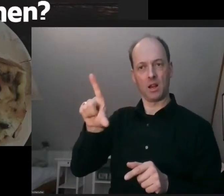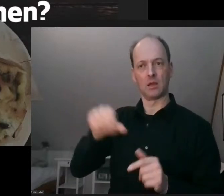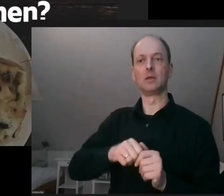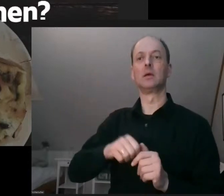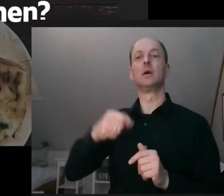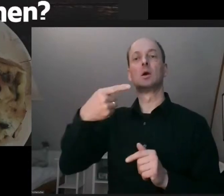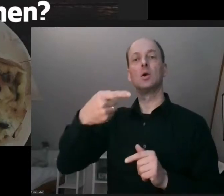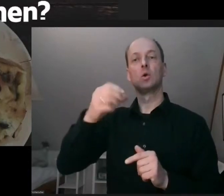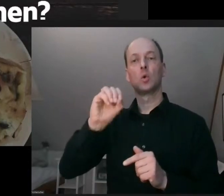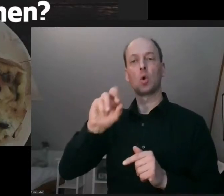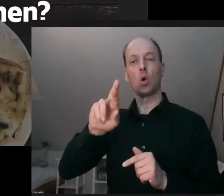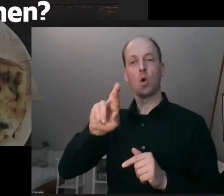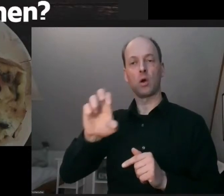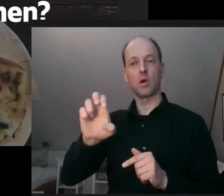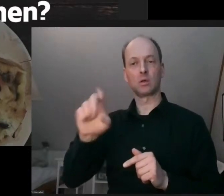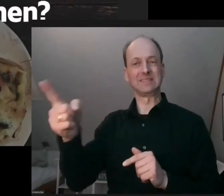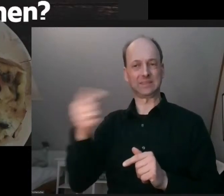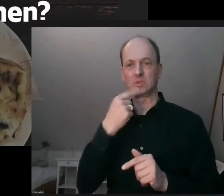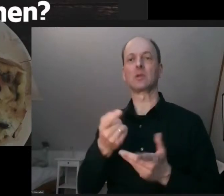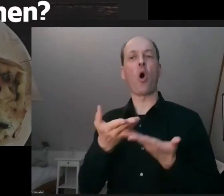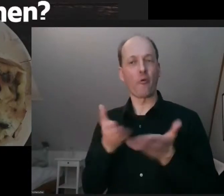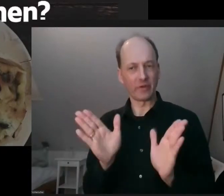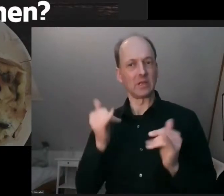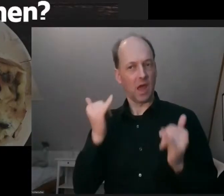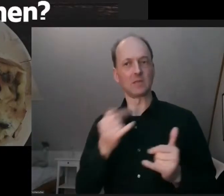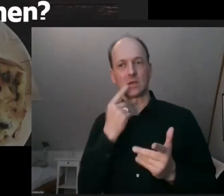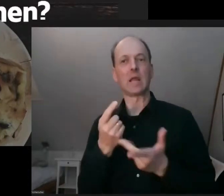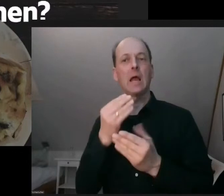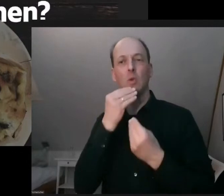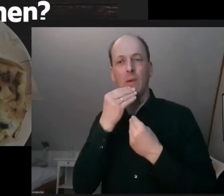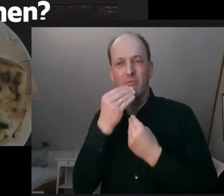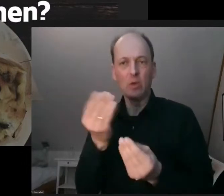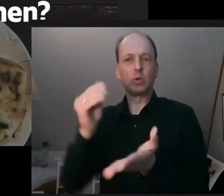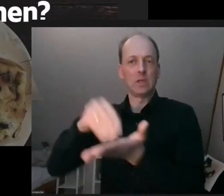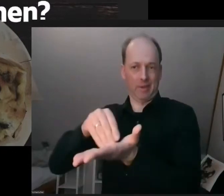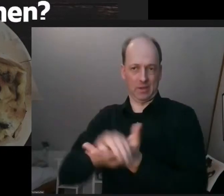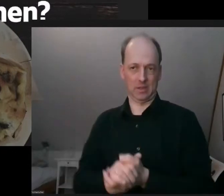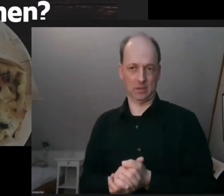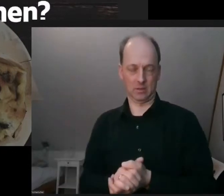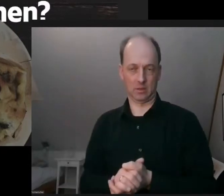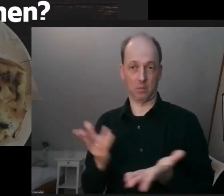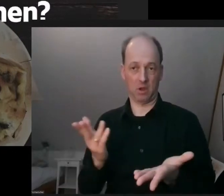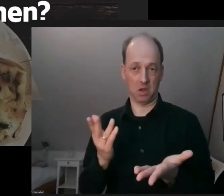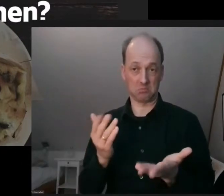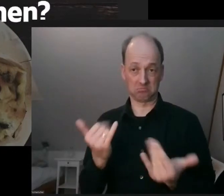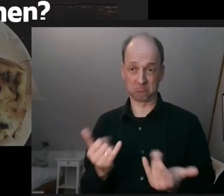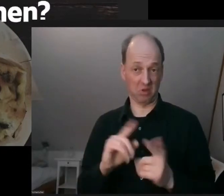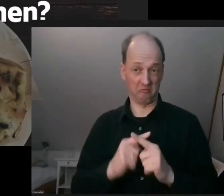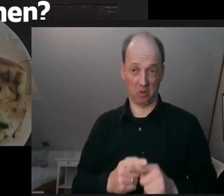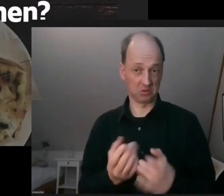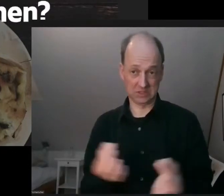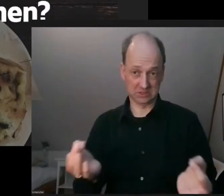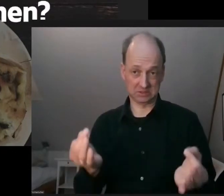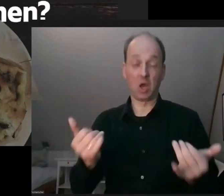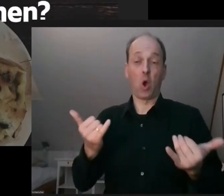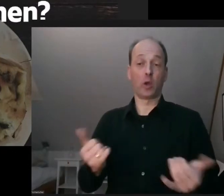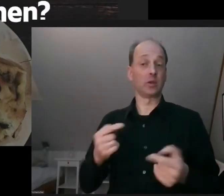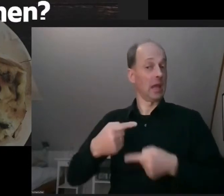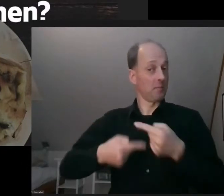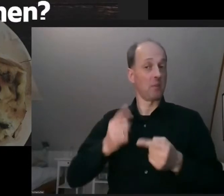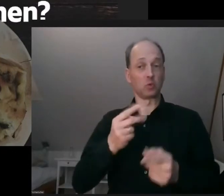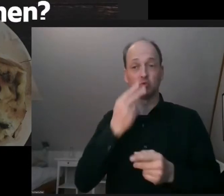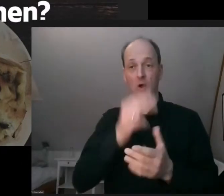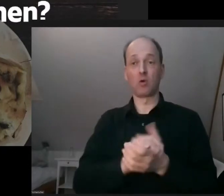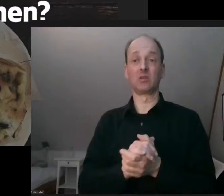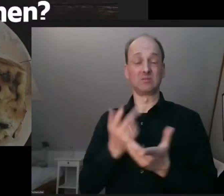Unpleasant Truth, he also made some recommendations to act, some recommendations for actions. The question is, do you need it today? I